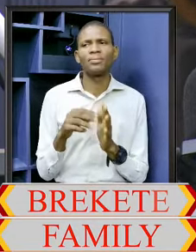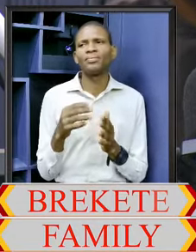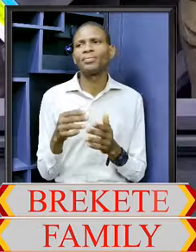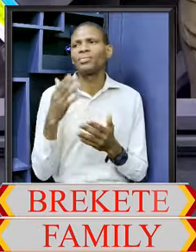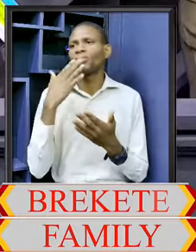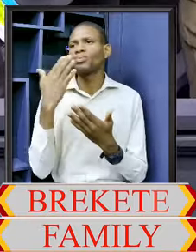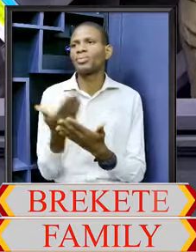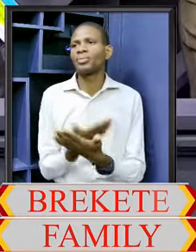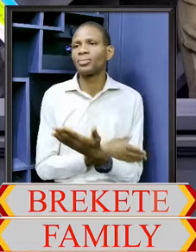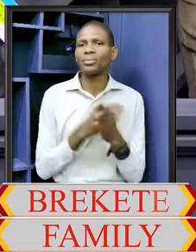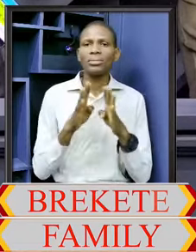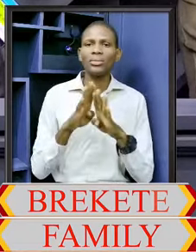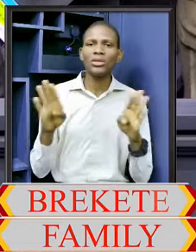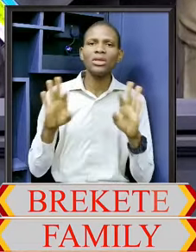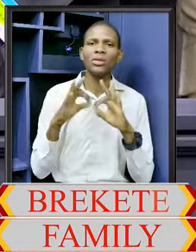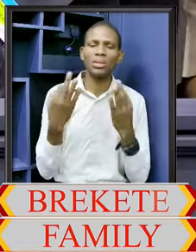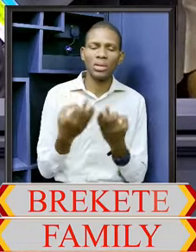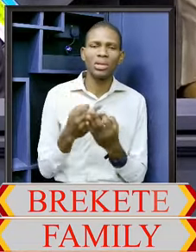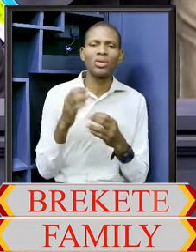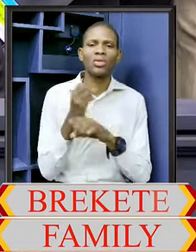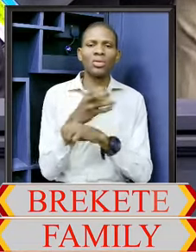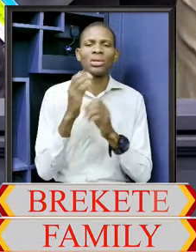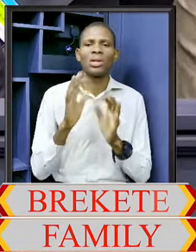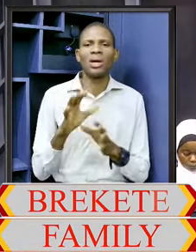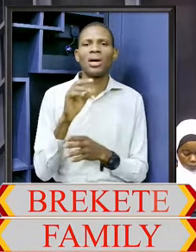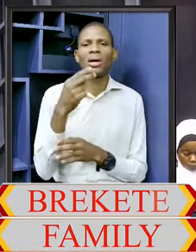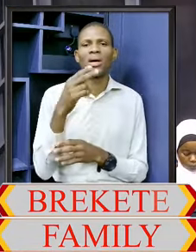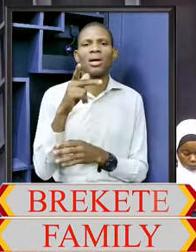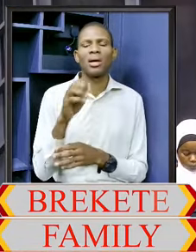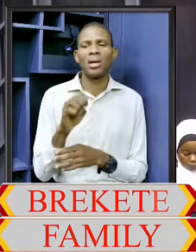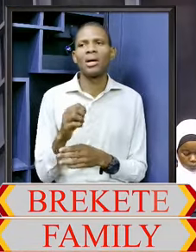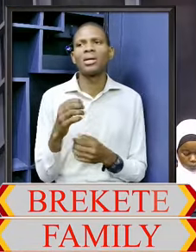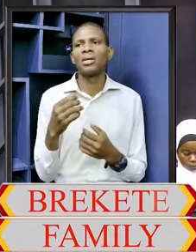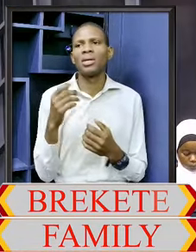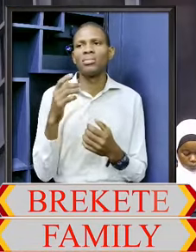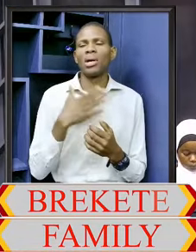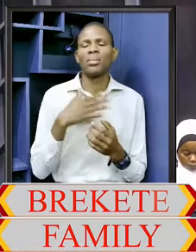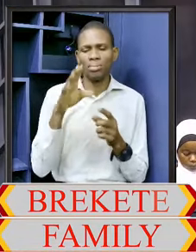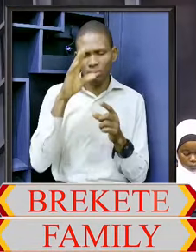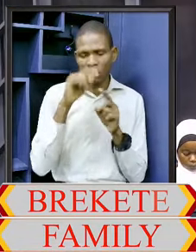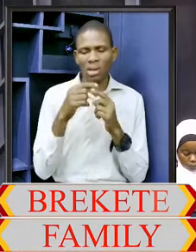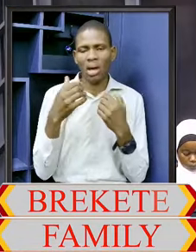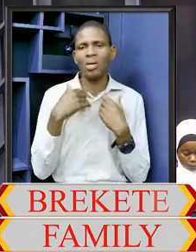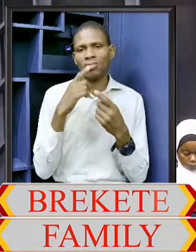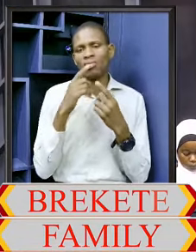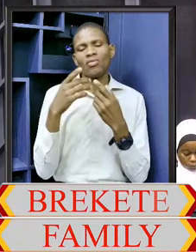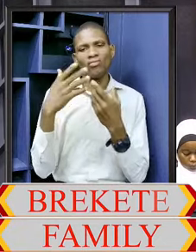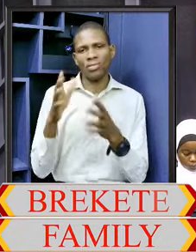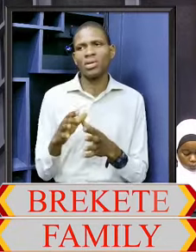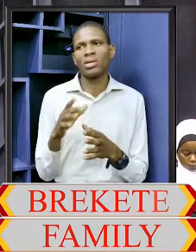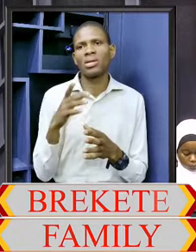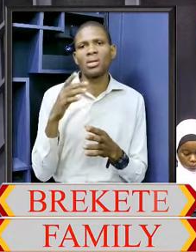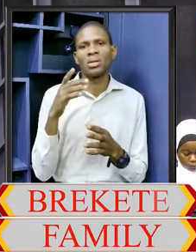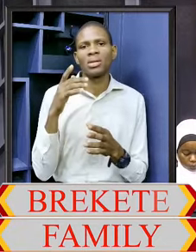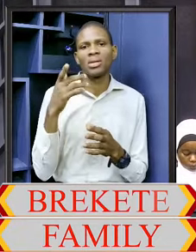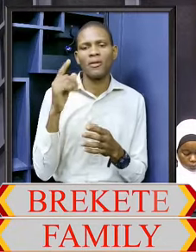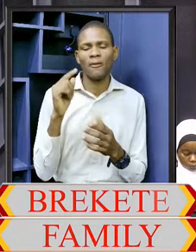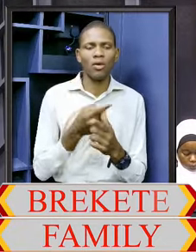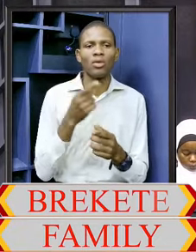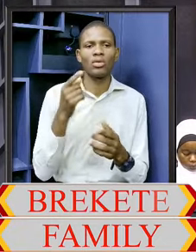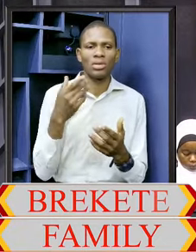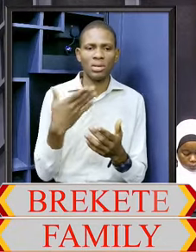family. Good morning, Consultant Ike. My brother, you don't talk and finish. The first thing is